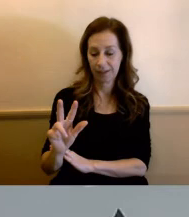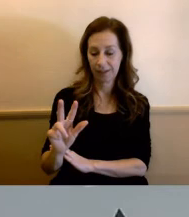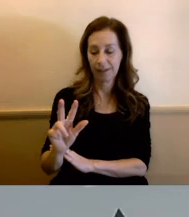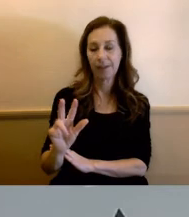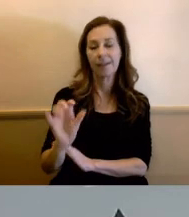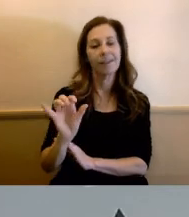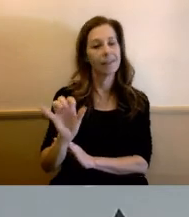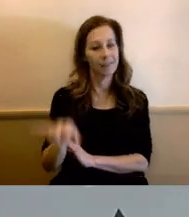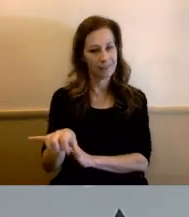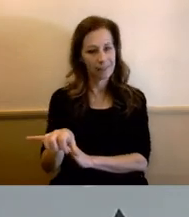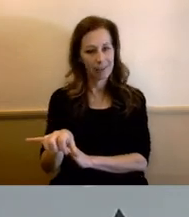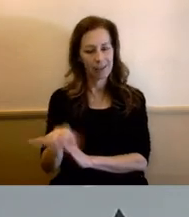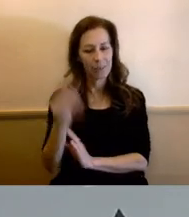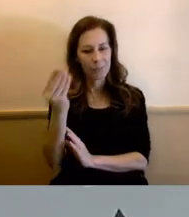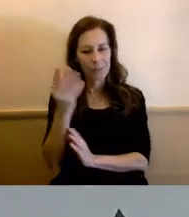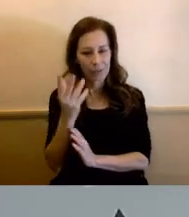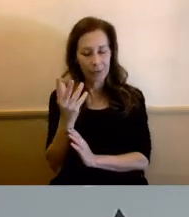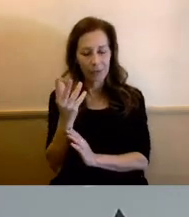me